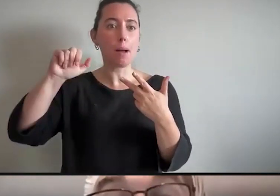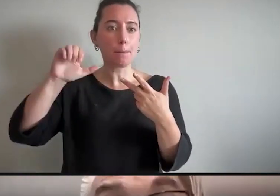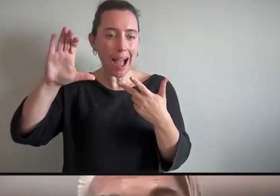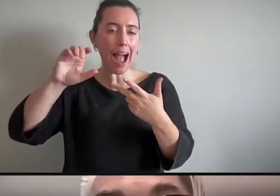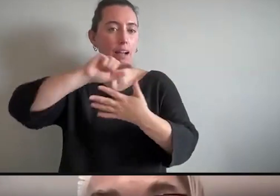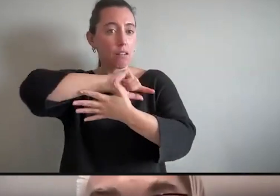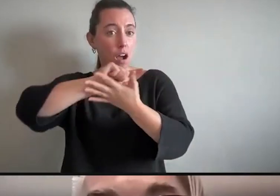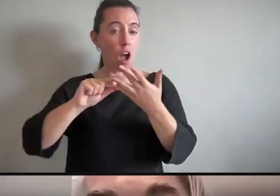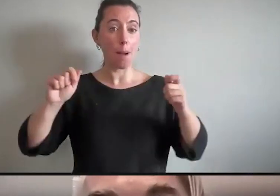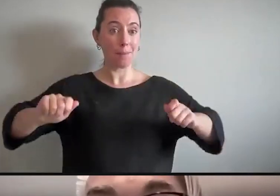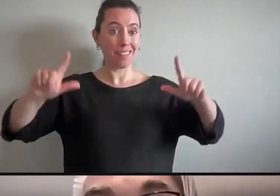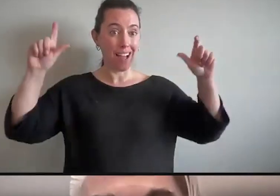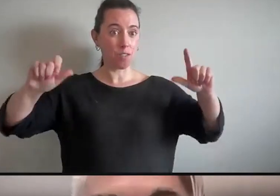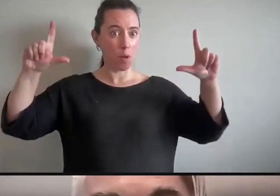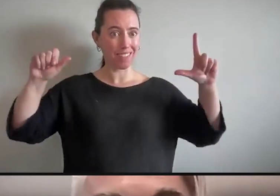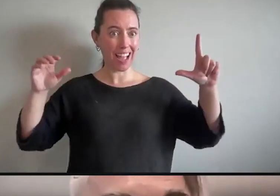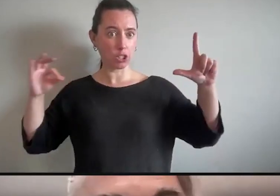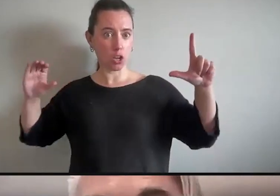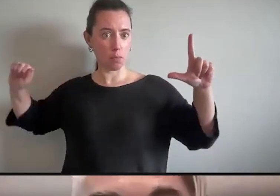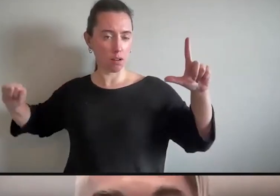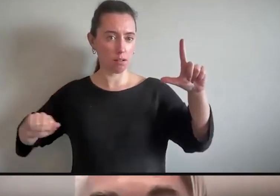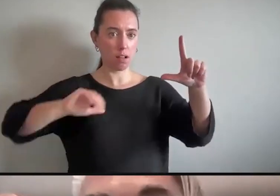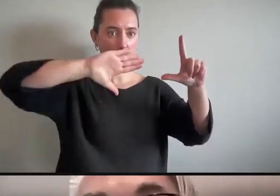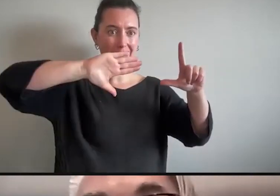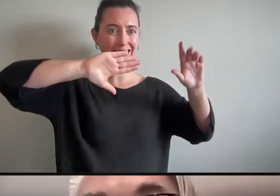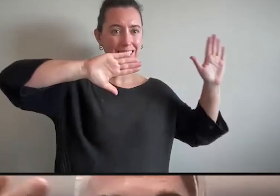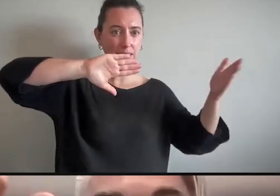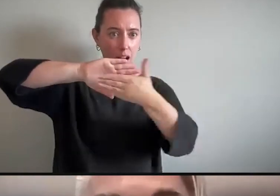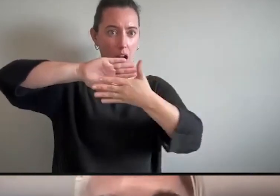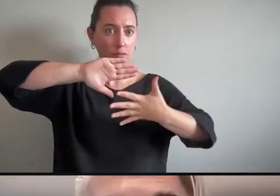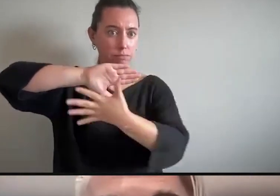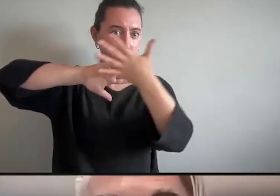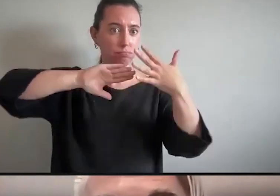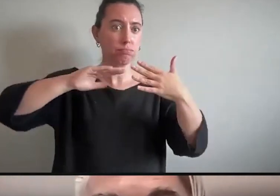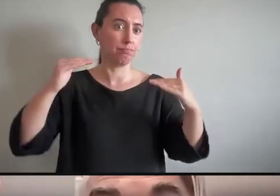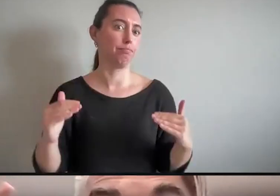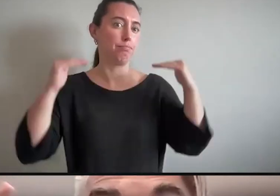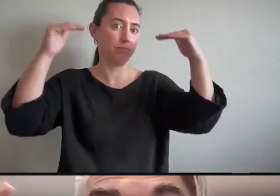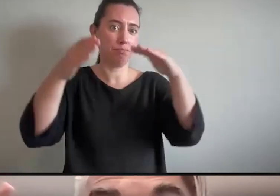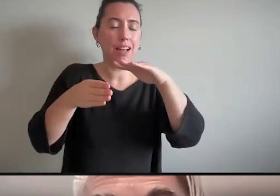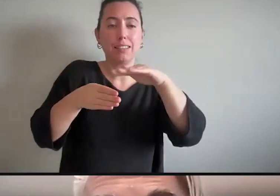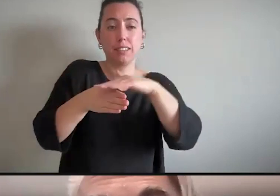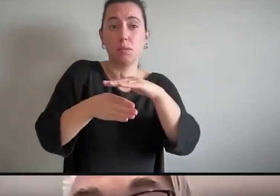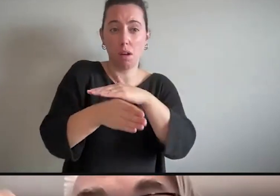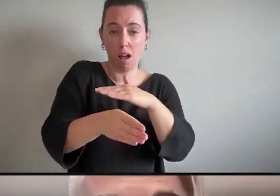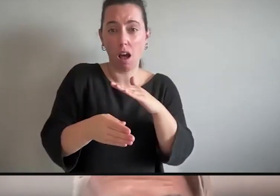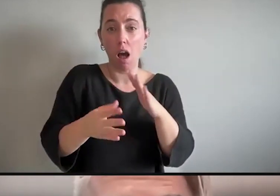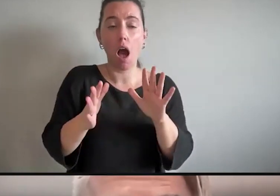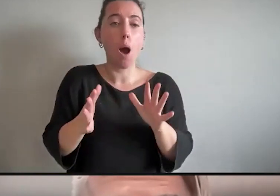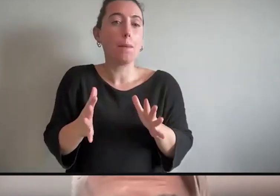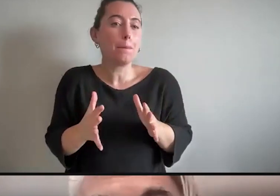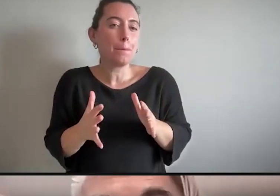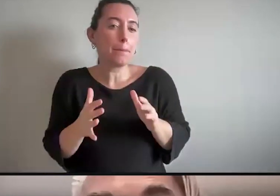to do a lot of this remediation, AI-based. Chrome OS can read and provide a decent